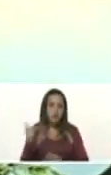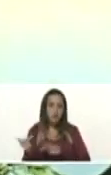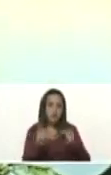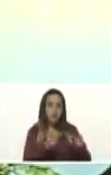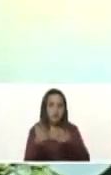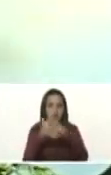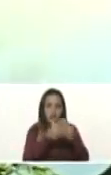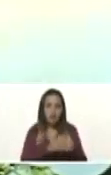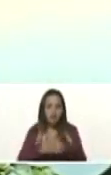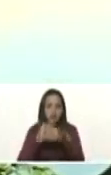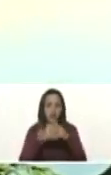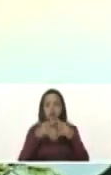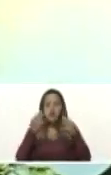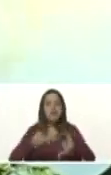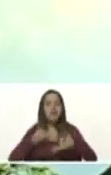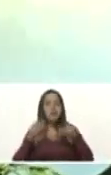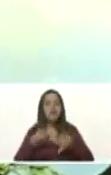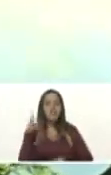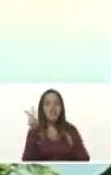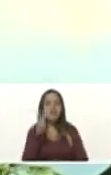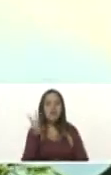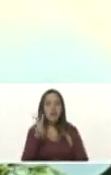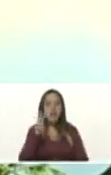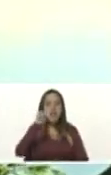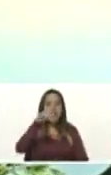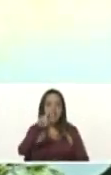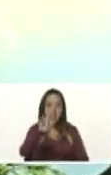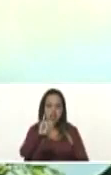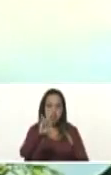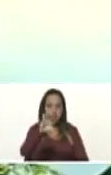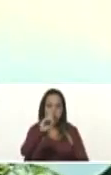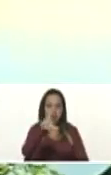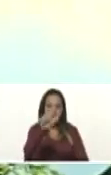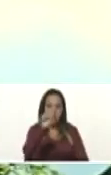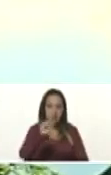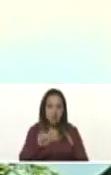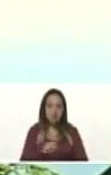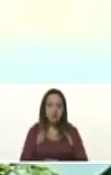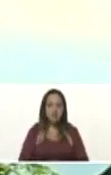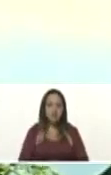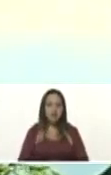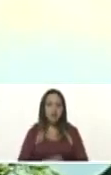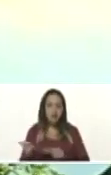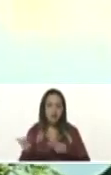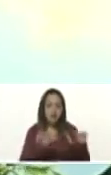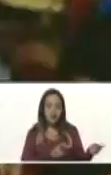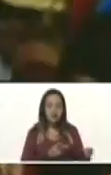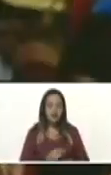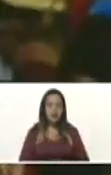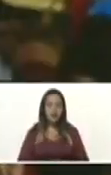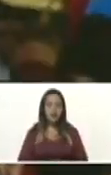Unidos, siempre a Venezuela, Nicolás Gluacker Estes. Bienvenido.